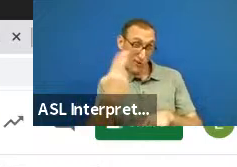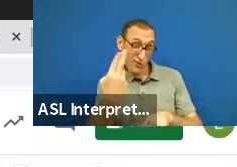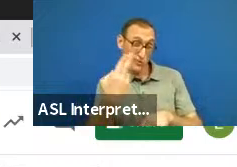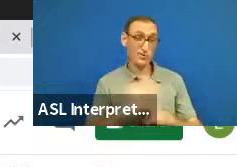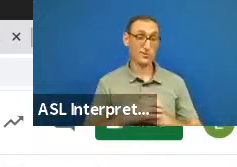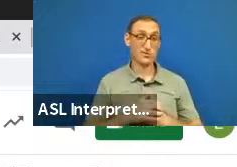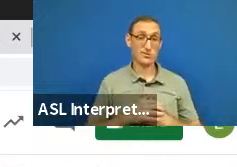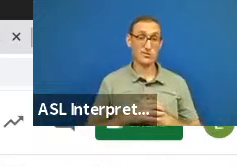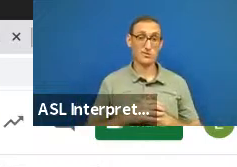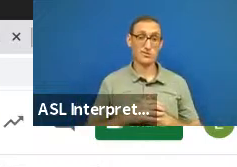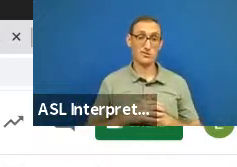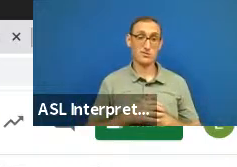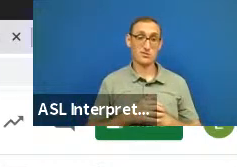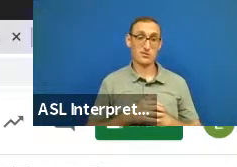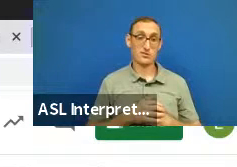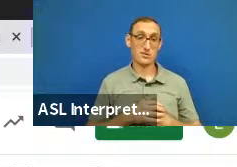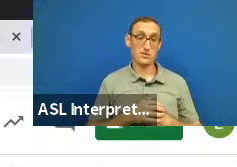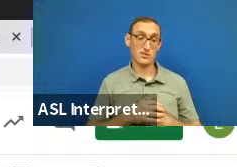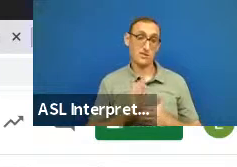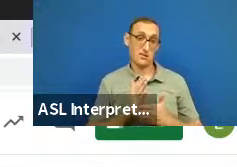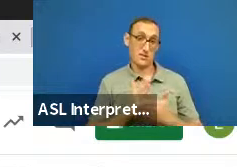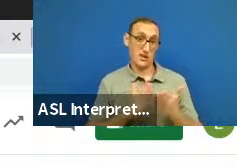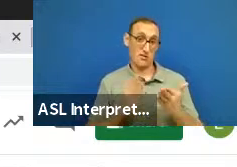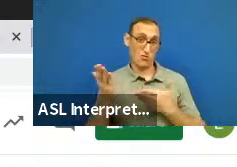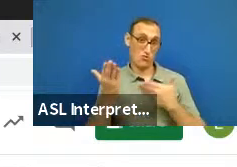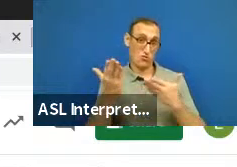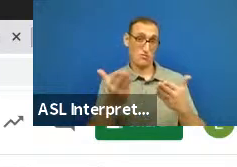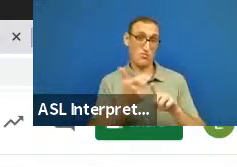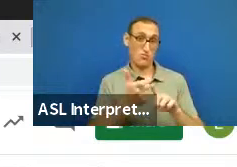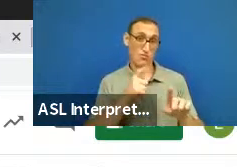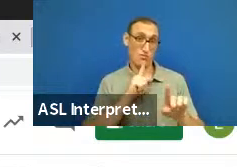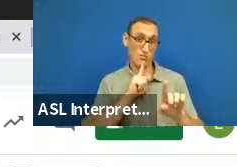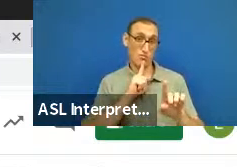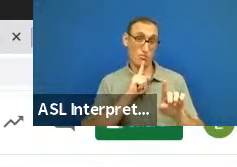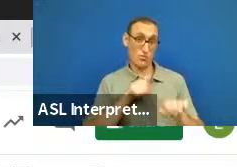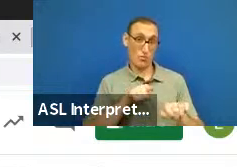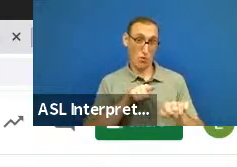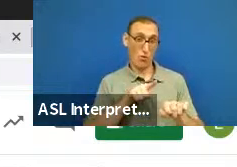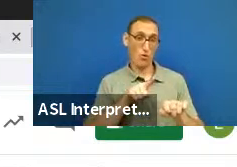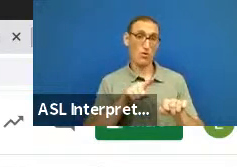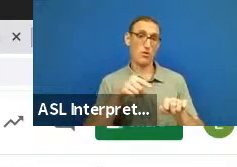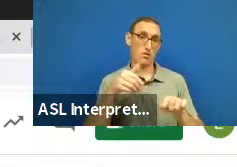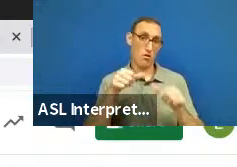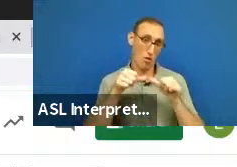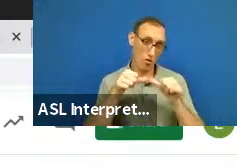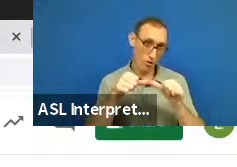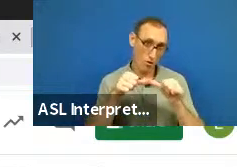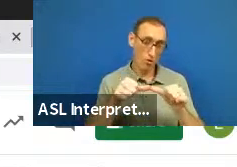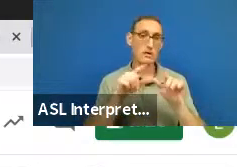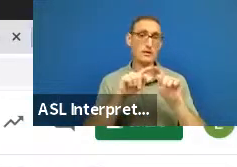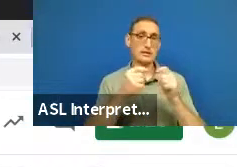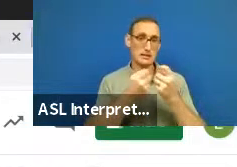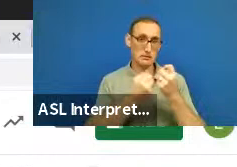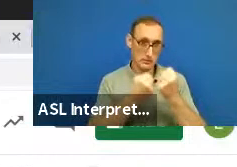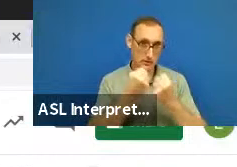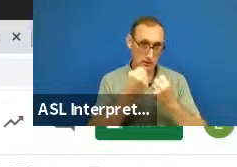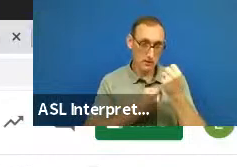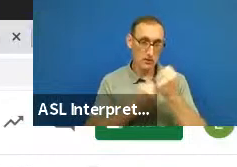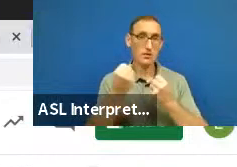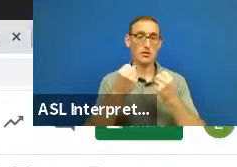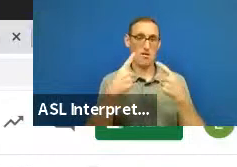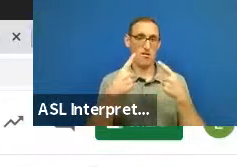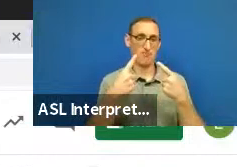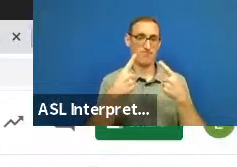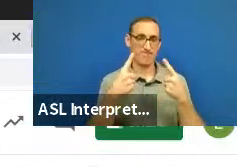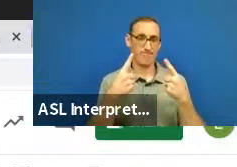We do have some, there are some recommendations from the report as well for ongoing team building and conflict management. We may want to,